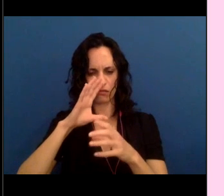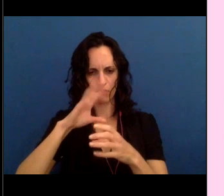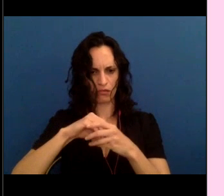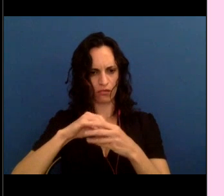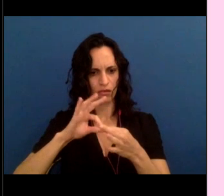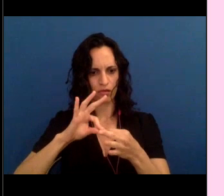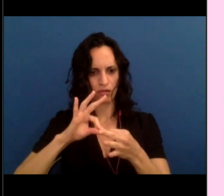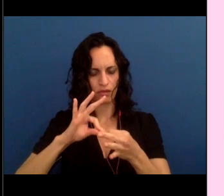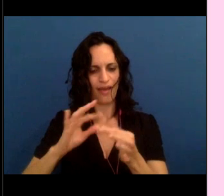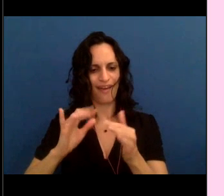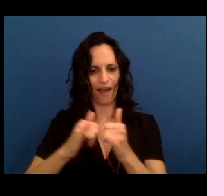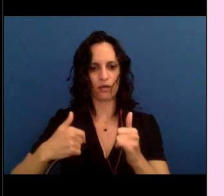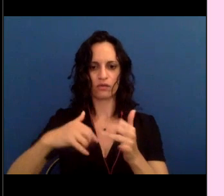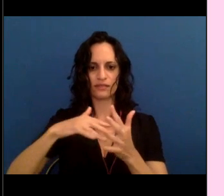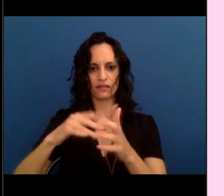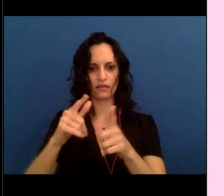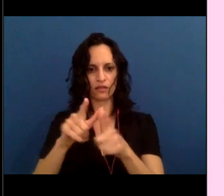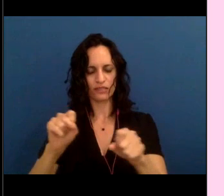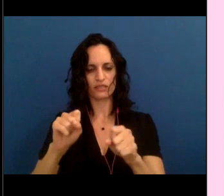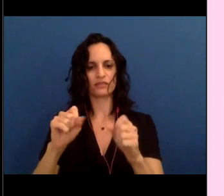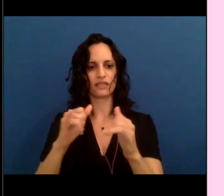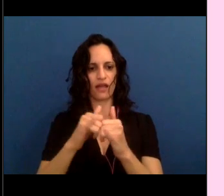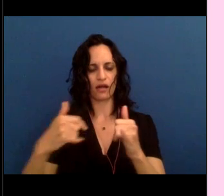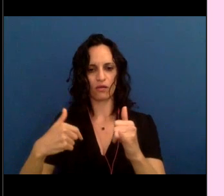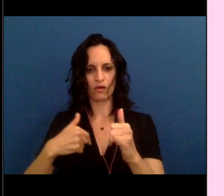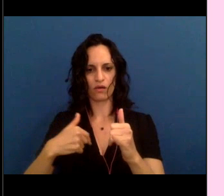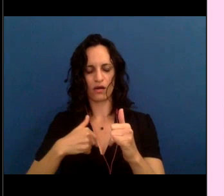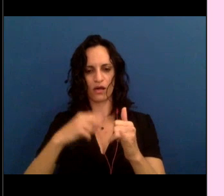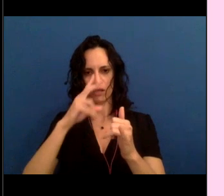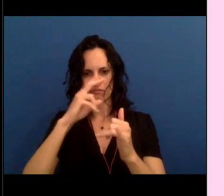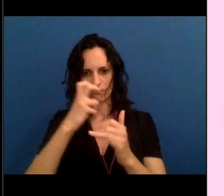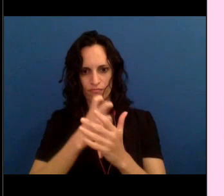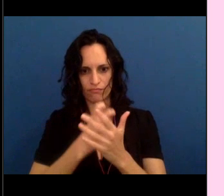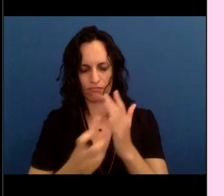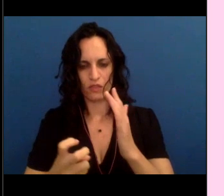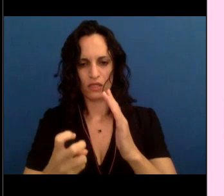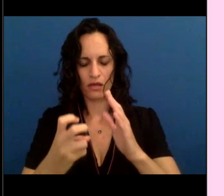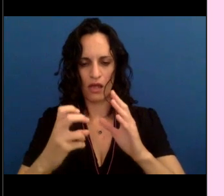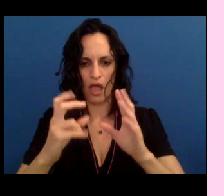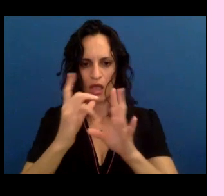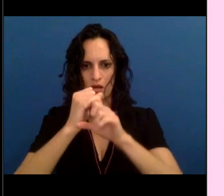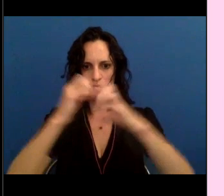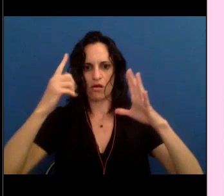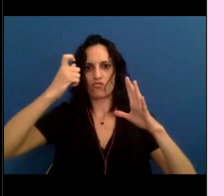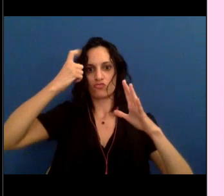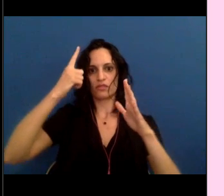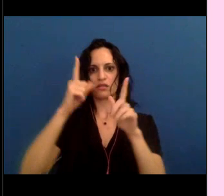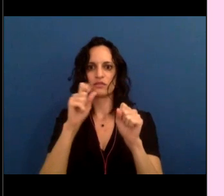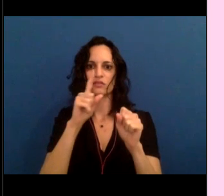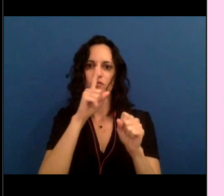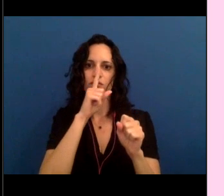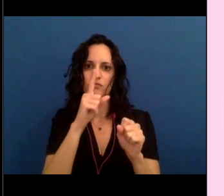studied linguistics or how I came to learn what linguistics was. So I'm super thankful for Susan for that. She's pictured here. She's very nice.